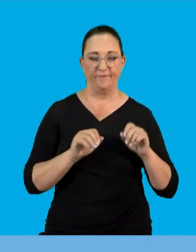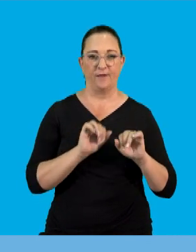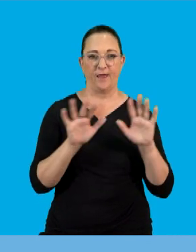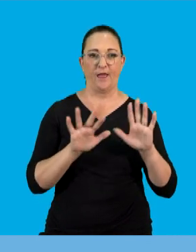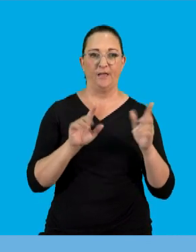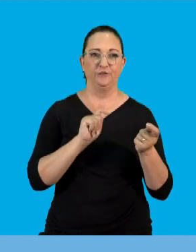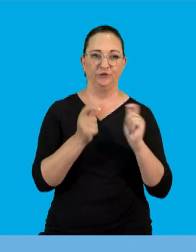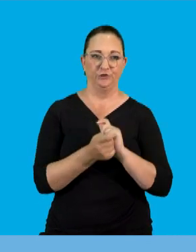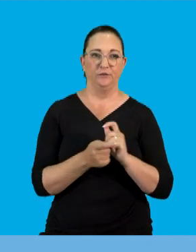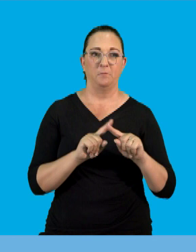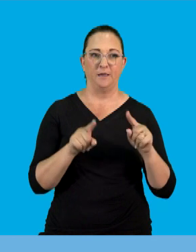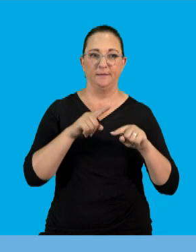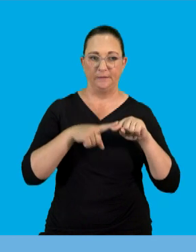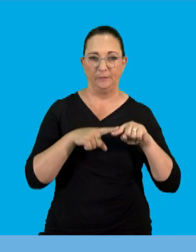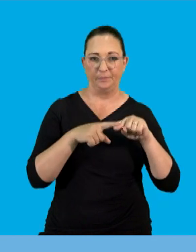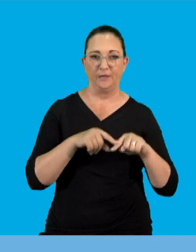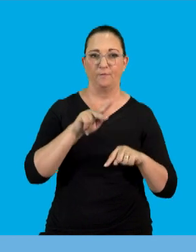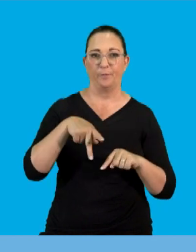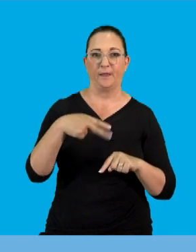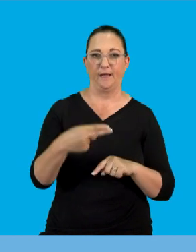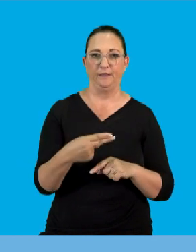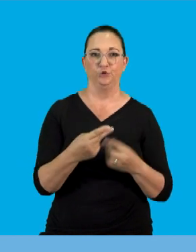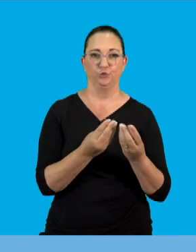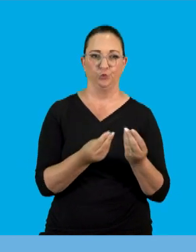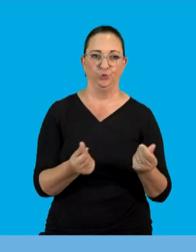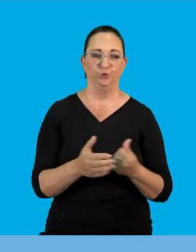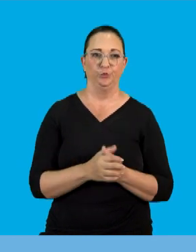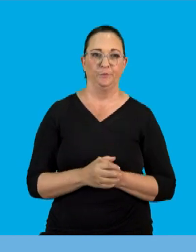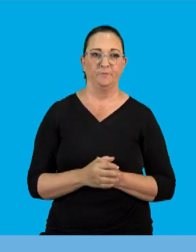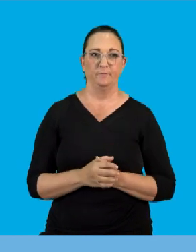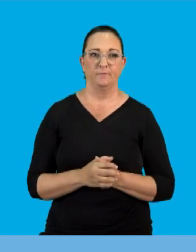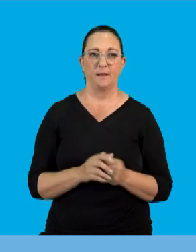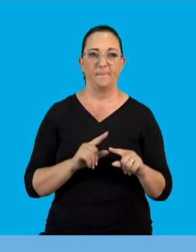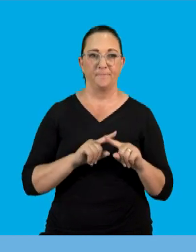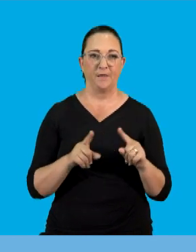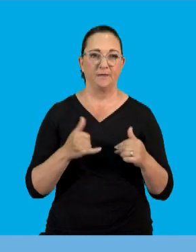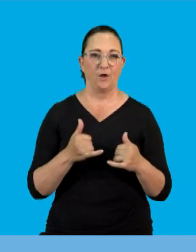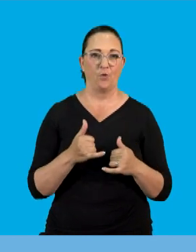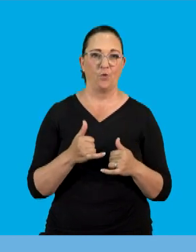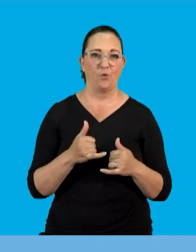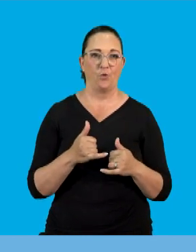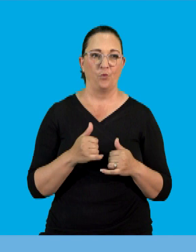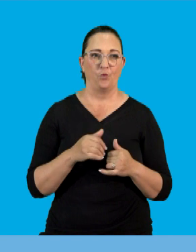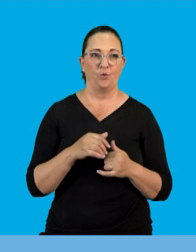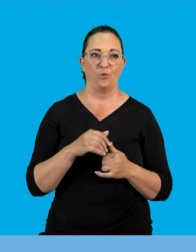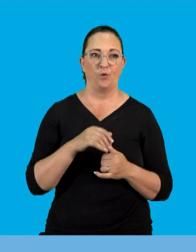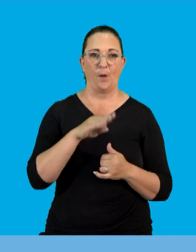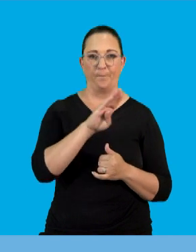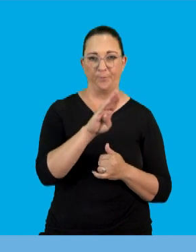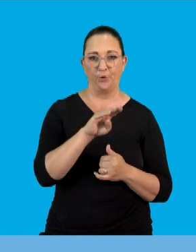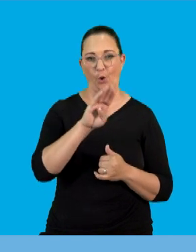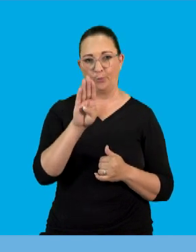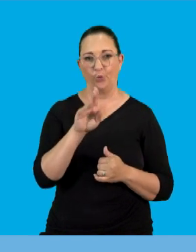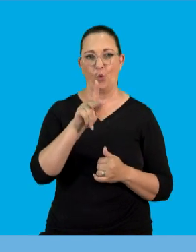colors depending on the pH of the solution. So remember, with the other ones, with either the litmus